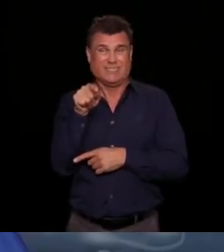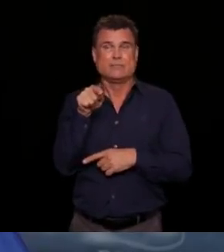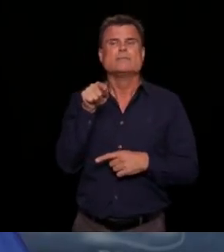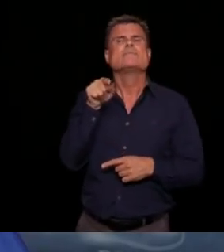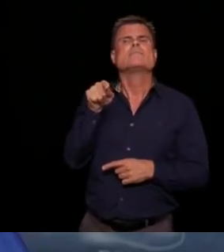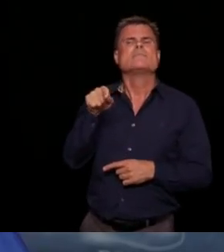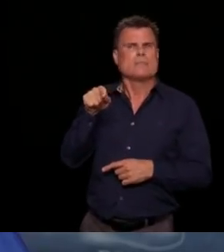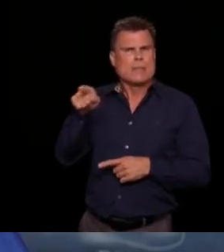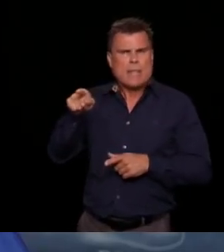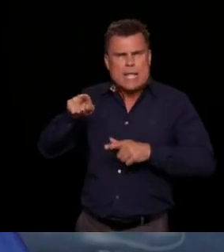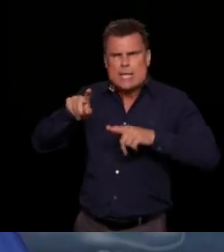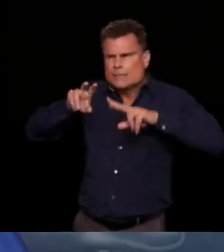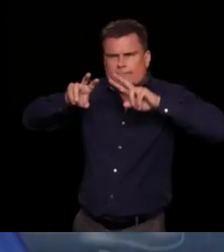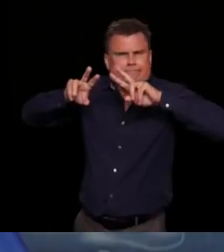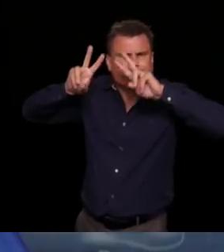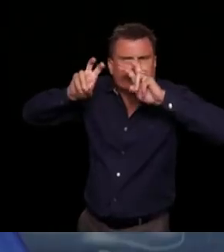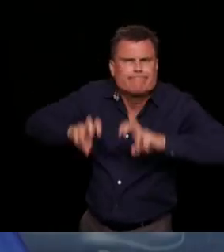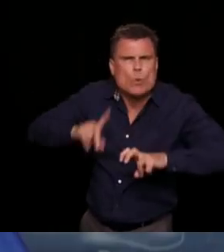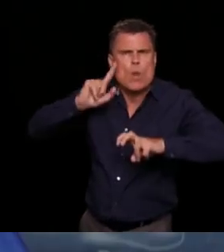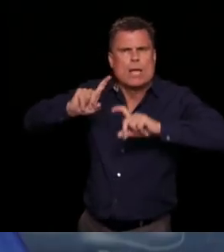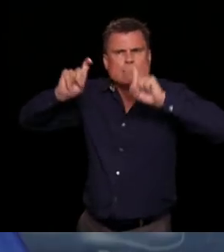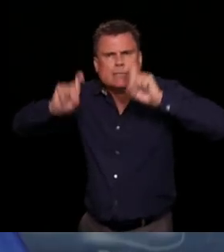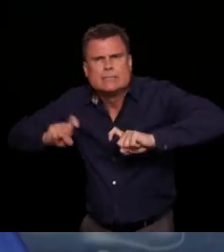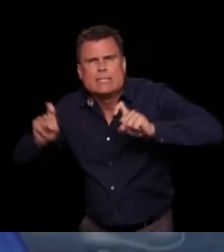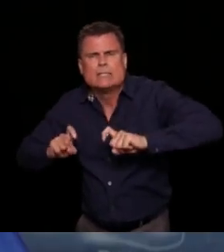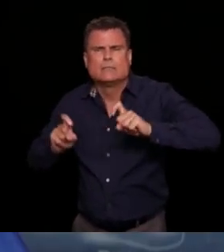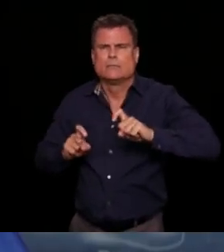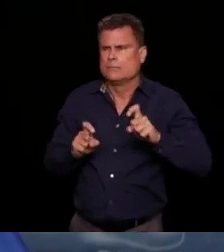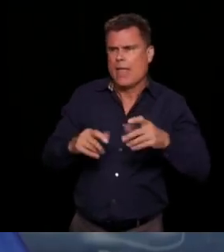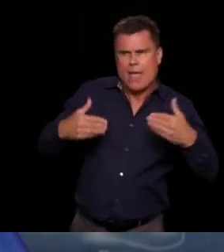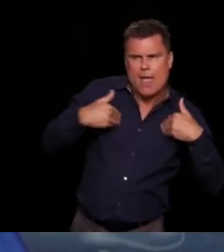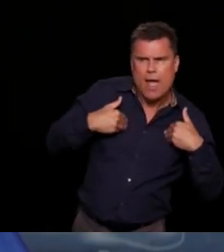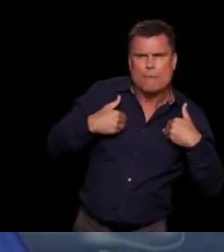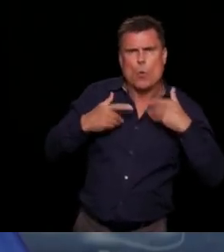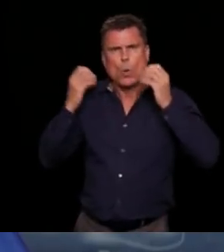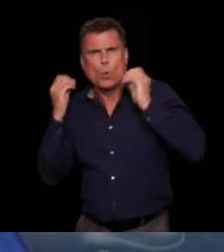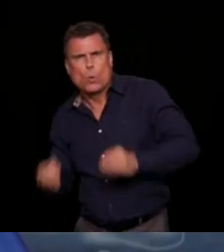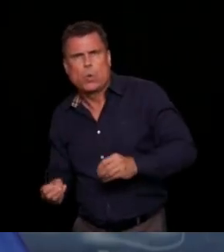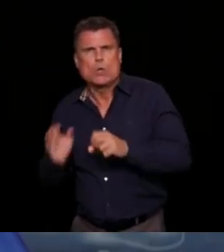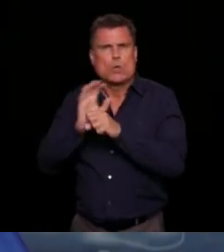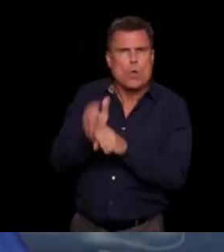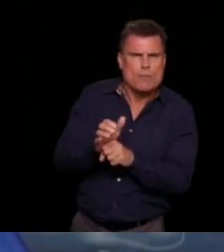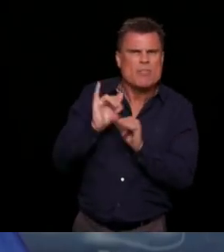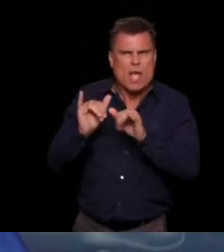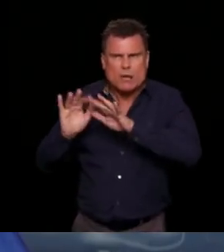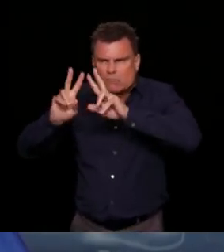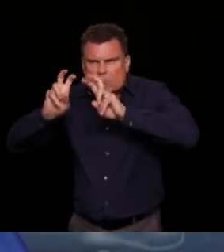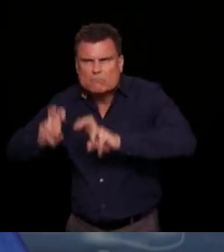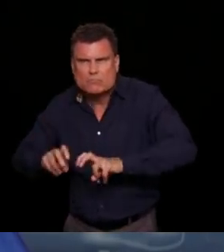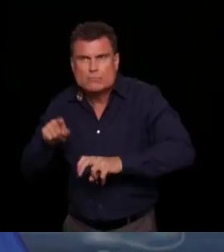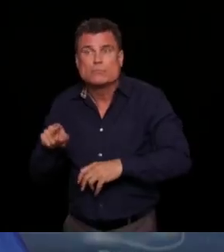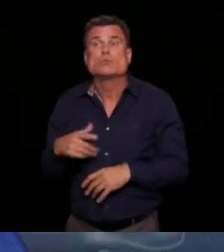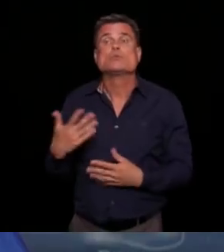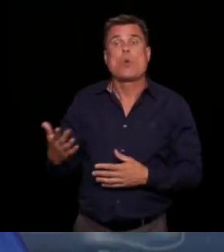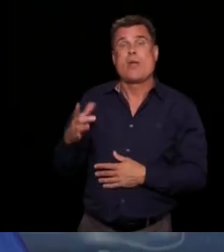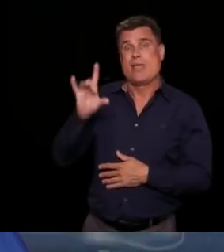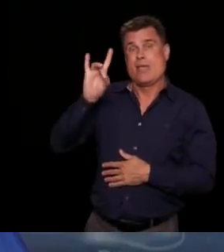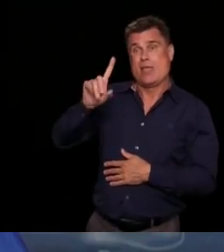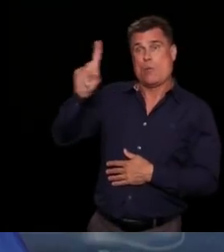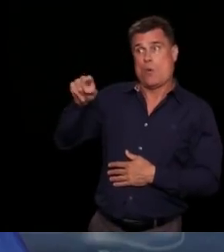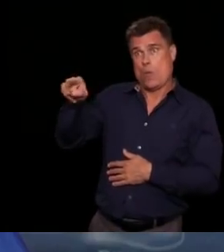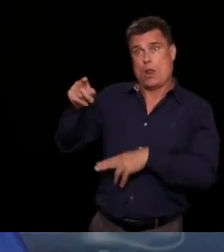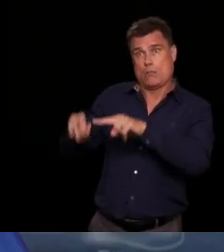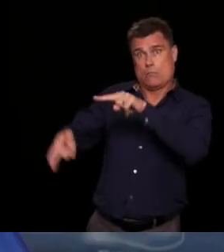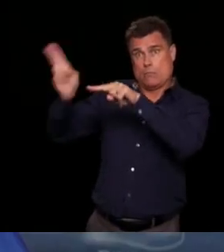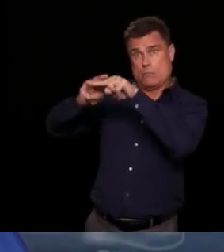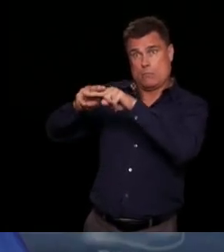who evaluate the tests and provide the results. It is an extraordinary team, and the increase in 811 calls is a reflection of our